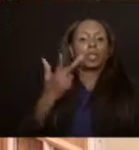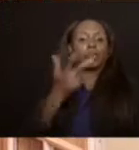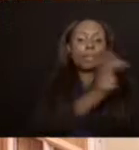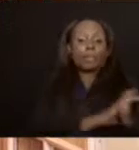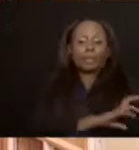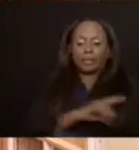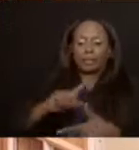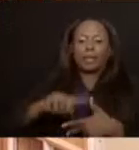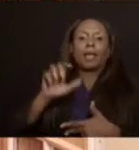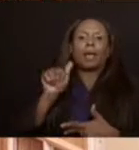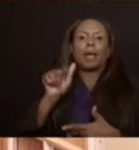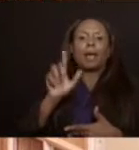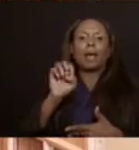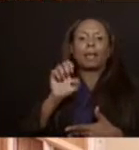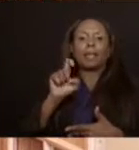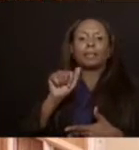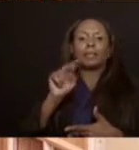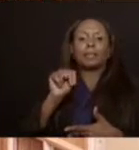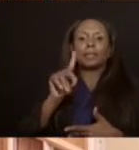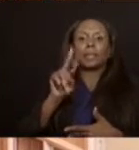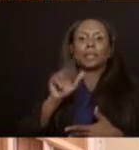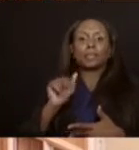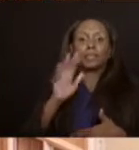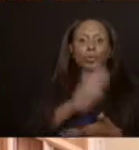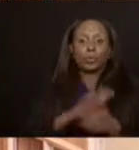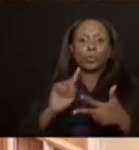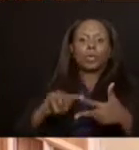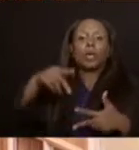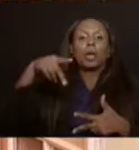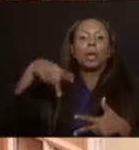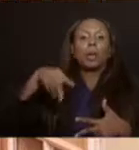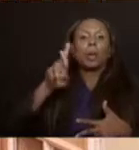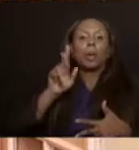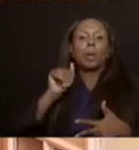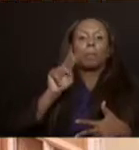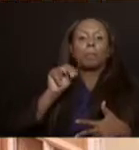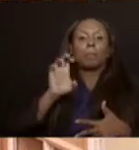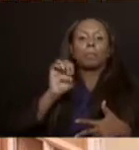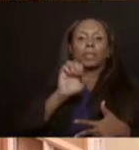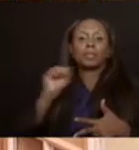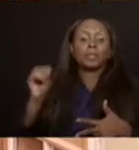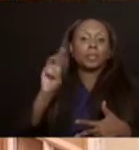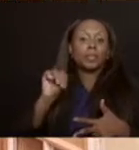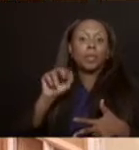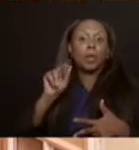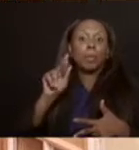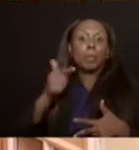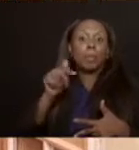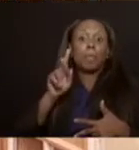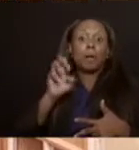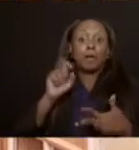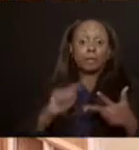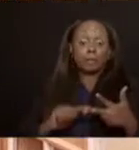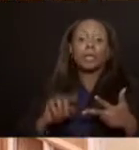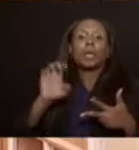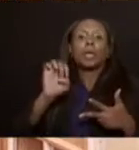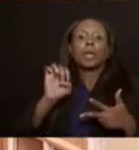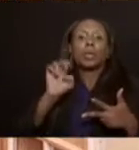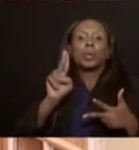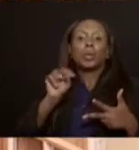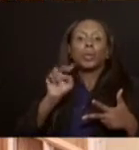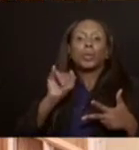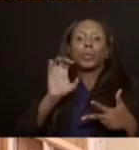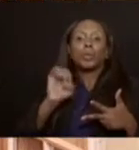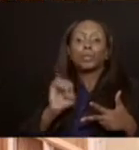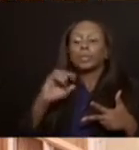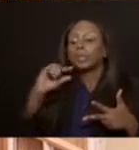north, Princess Margaret School in St. Philip, and the Eunice Gibson Polyclinic in Warrens. Those 3